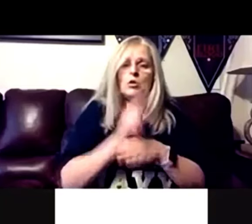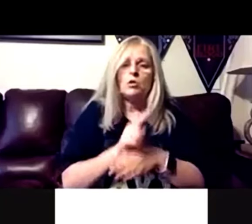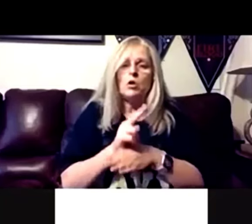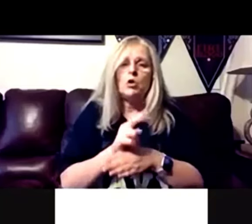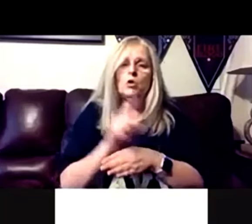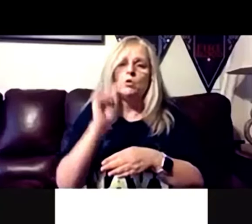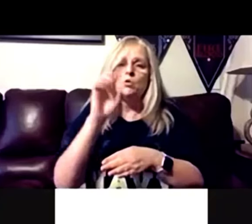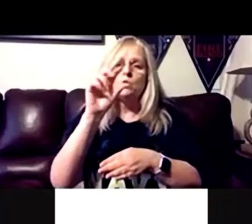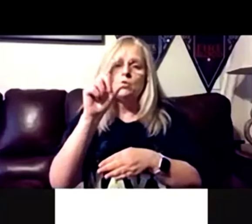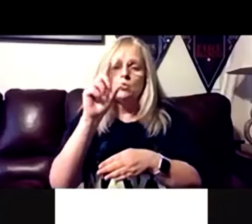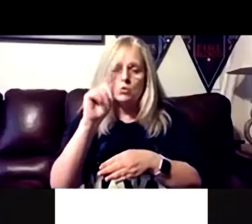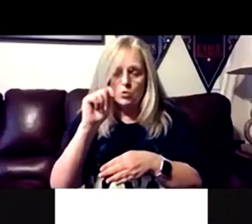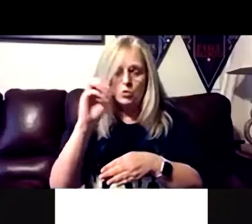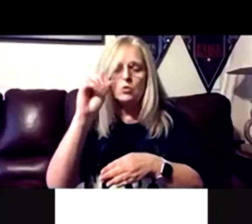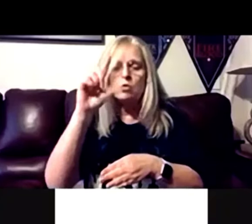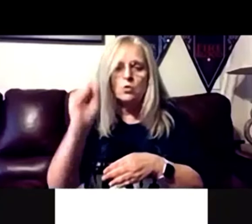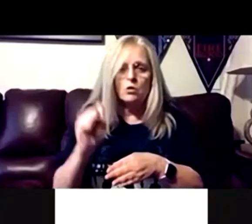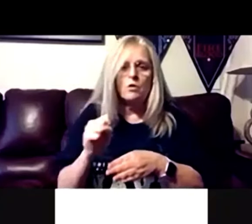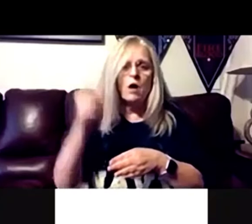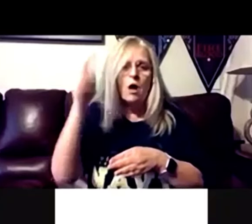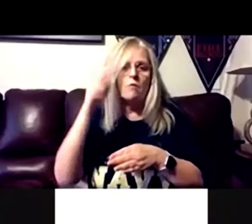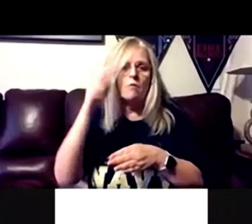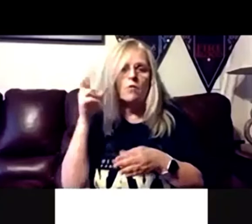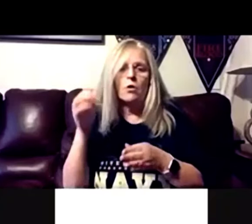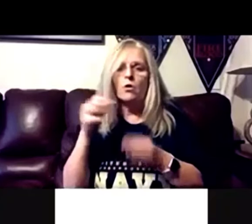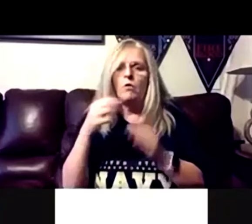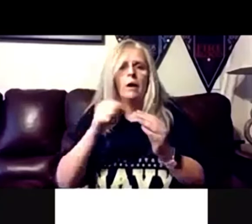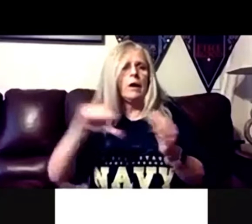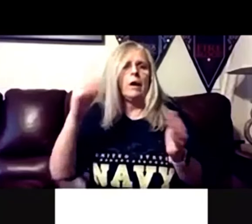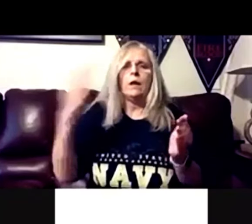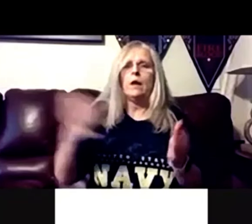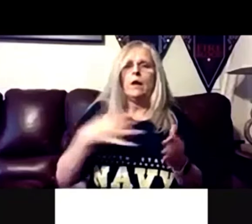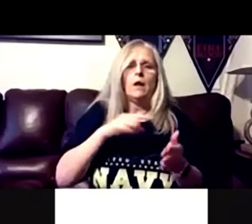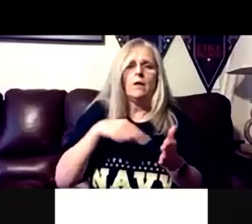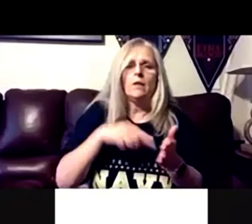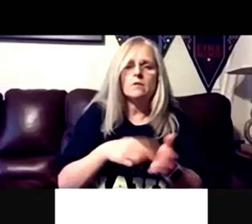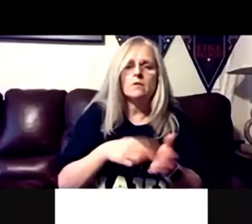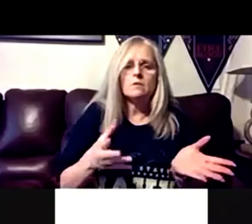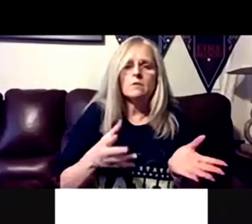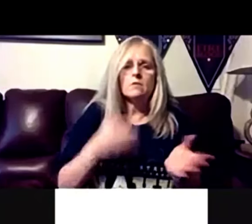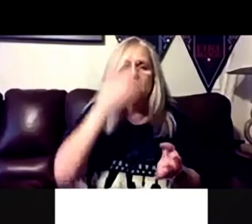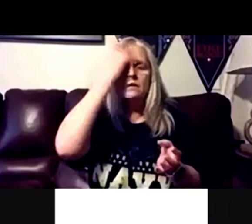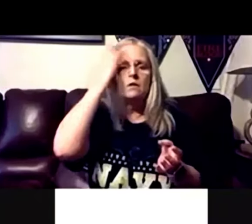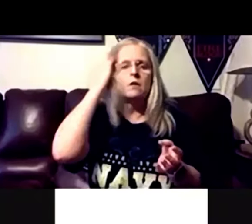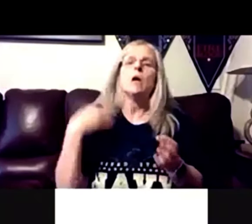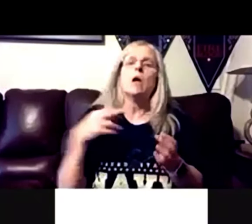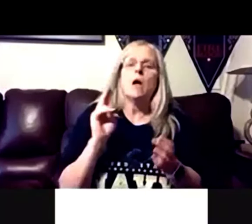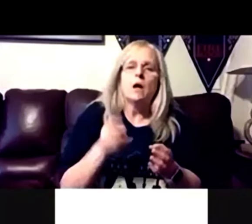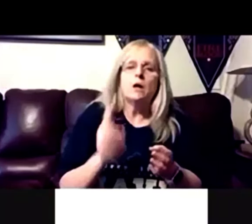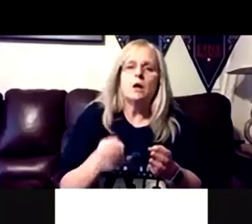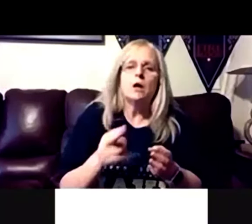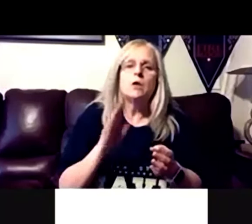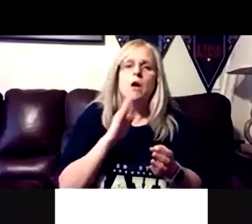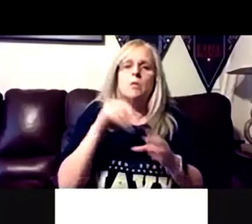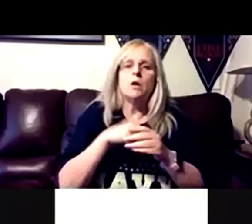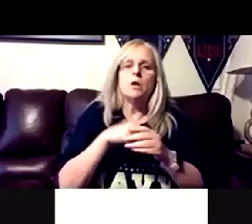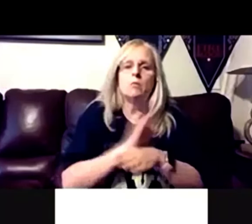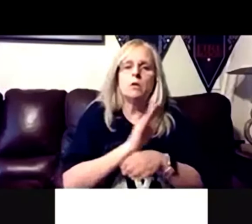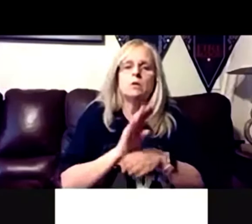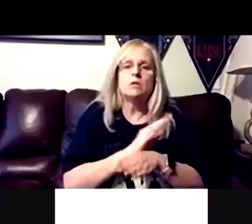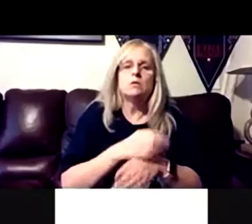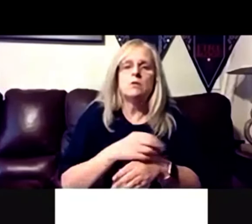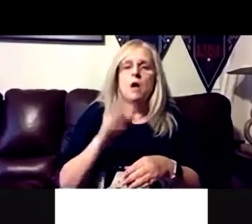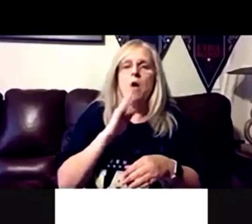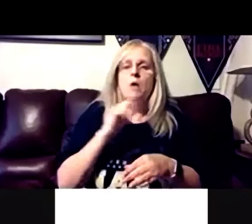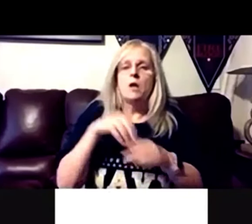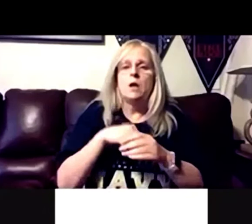tools. Now, I had never heard anything like this in the history that I've been in business. And I've been in business